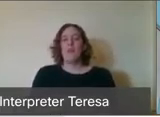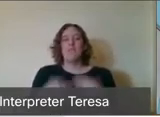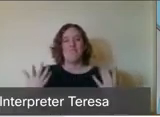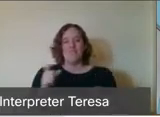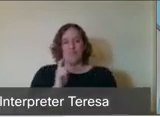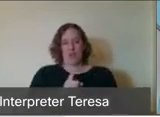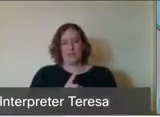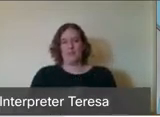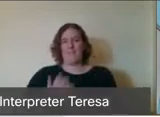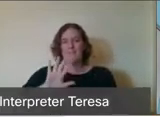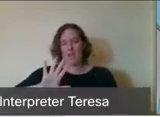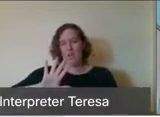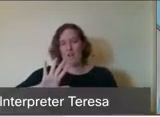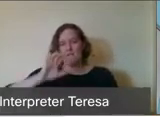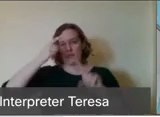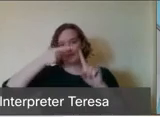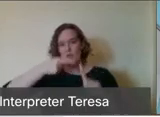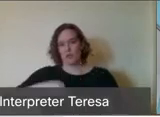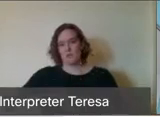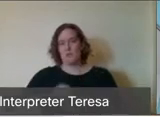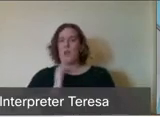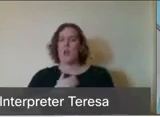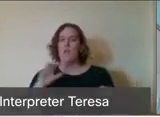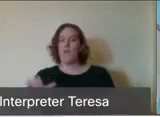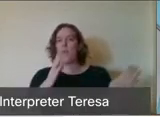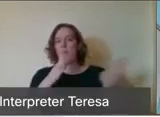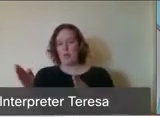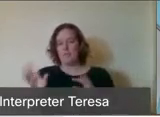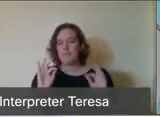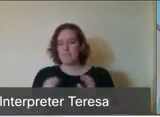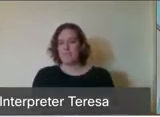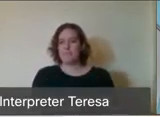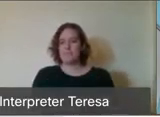exactly. There are 5 objectives in our performance plan. Okay, perfect.